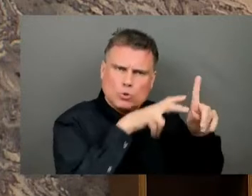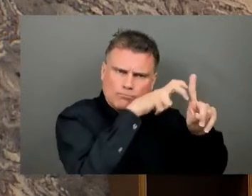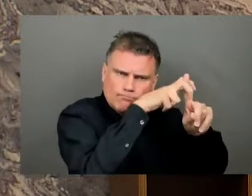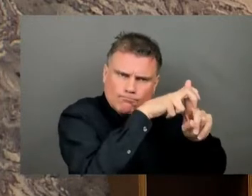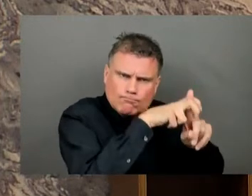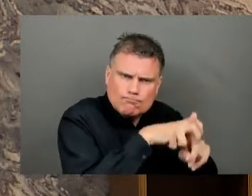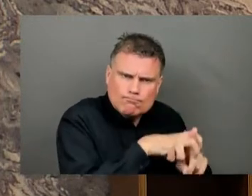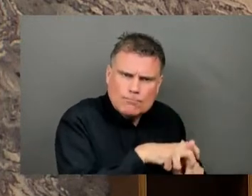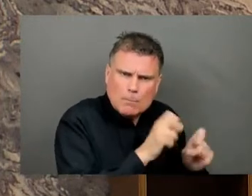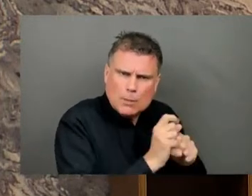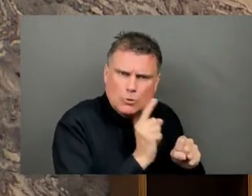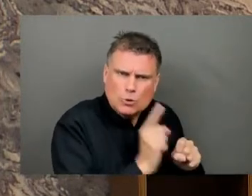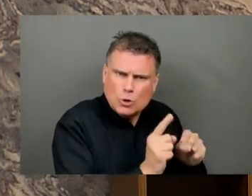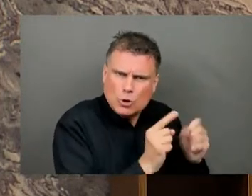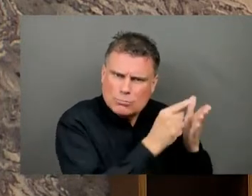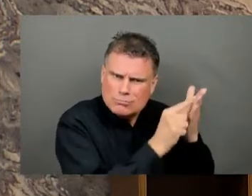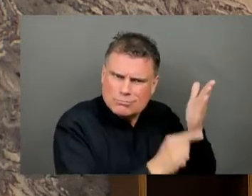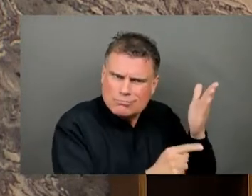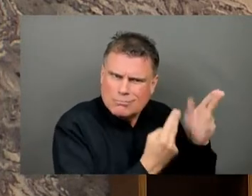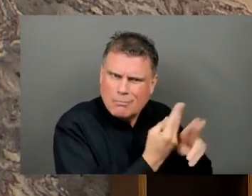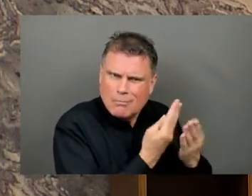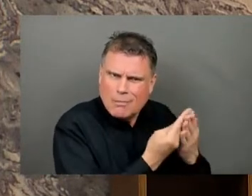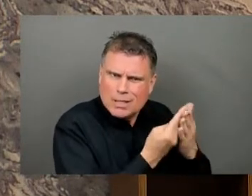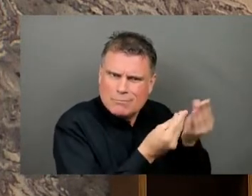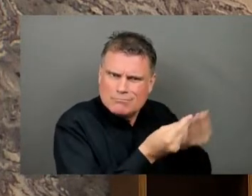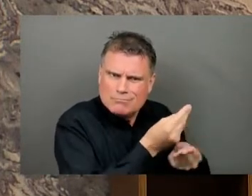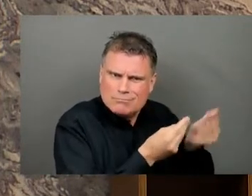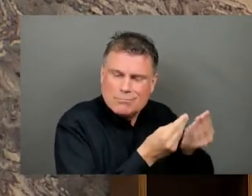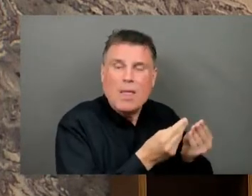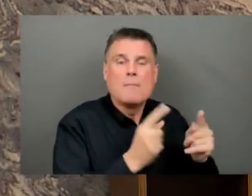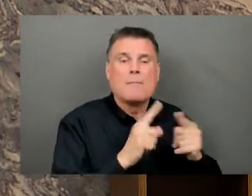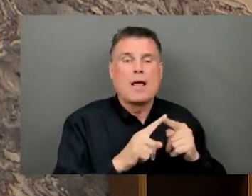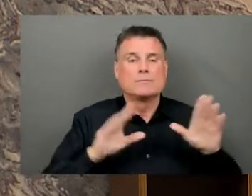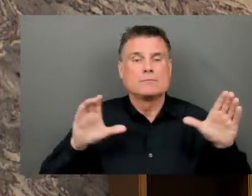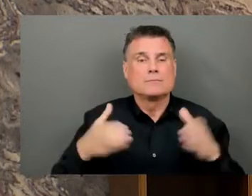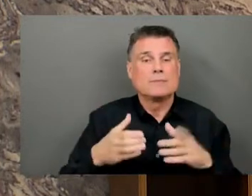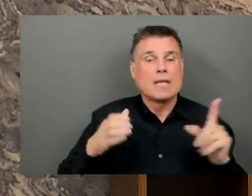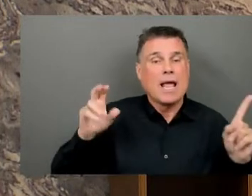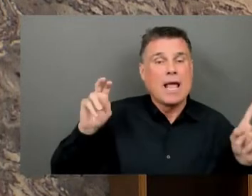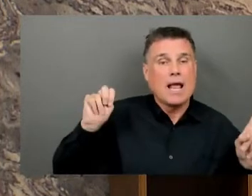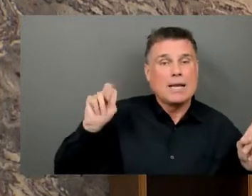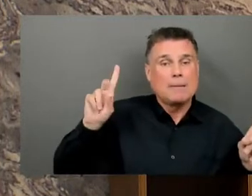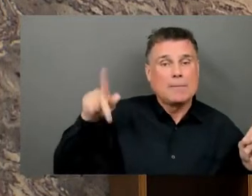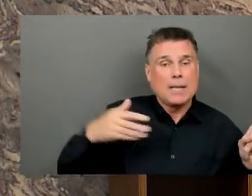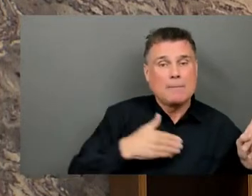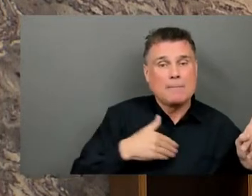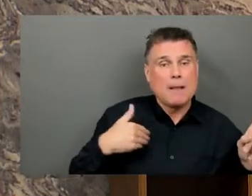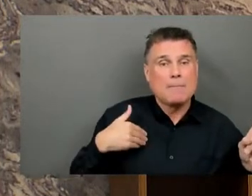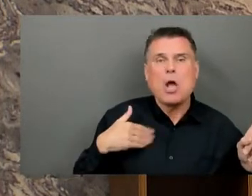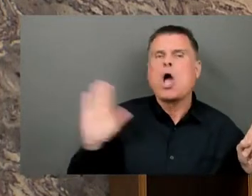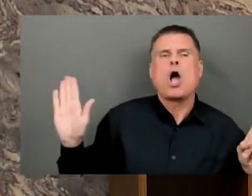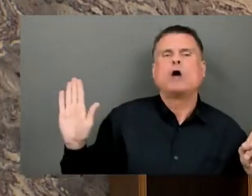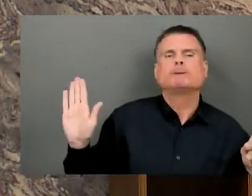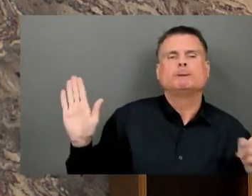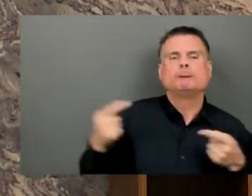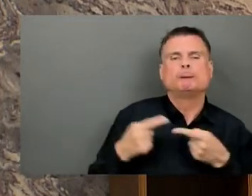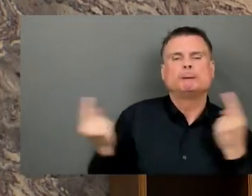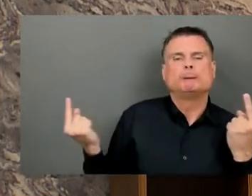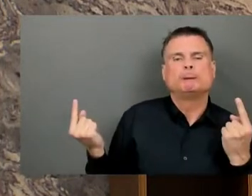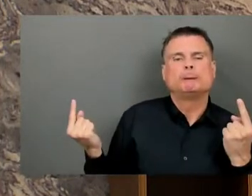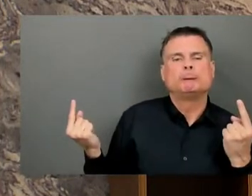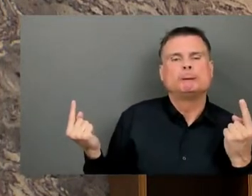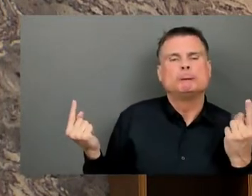no. So the only other opportunity, the last chance or final